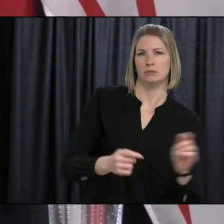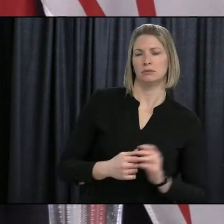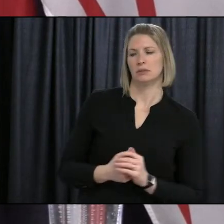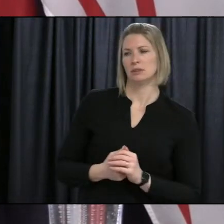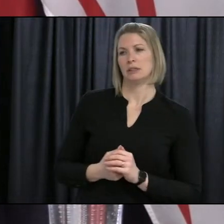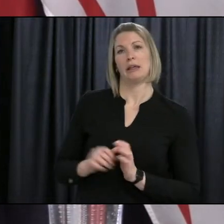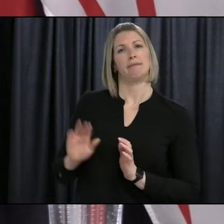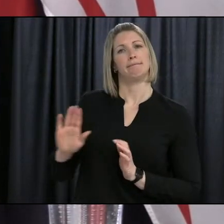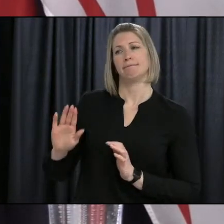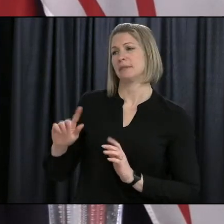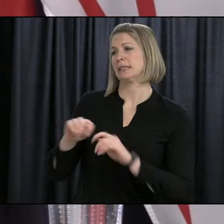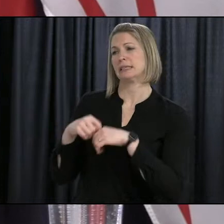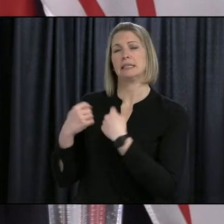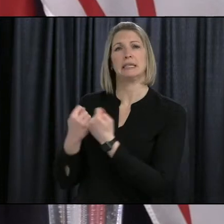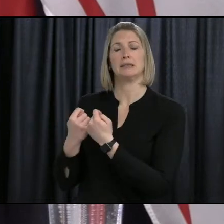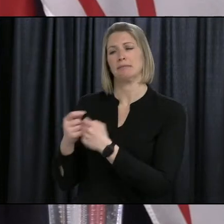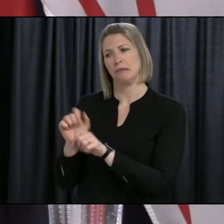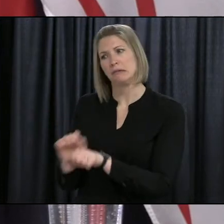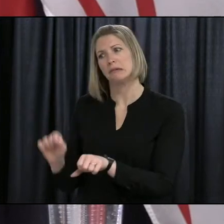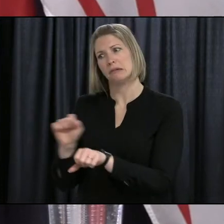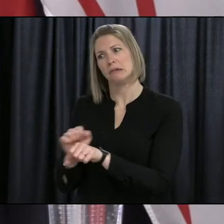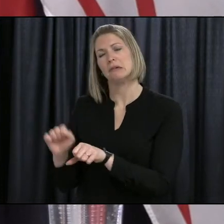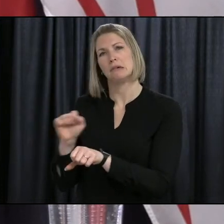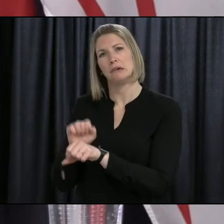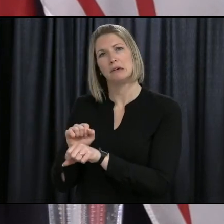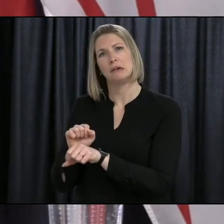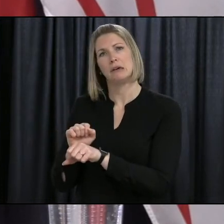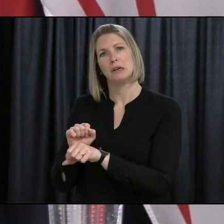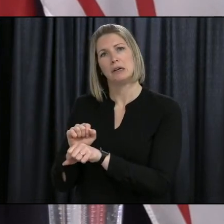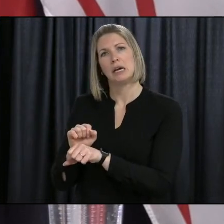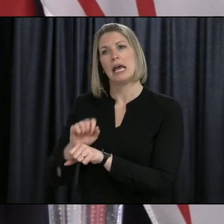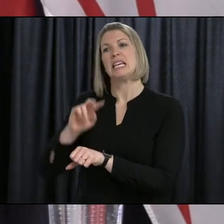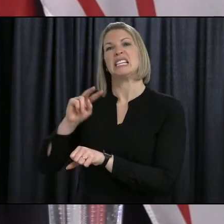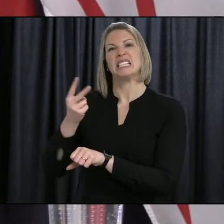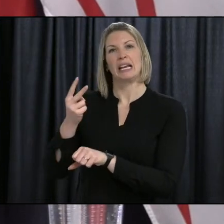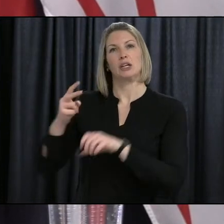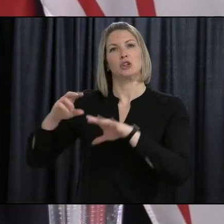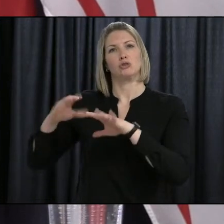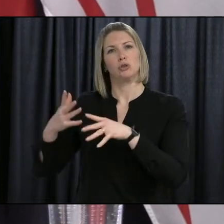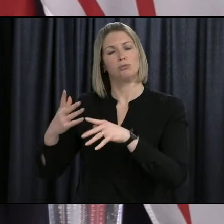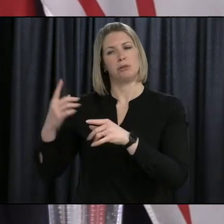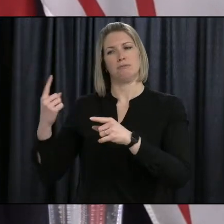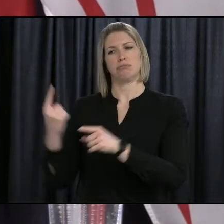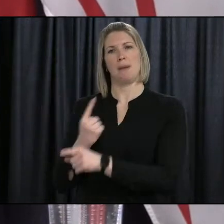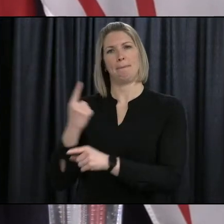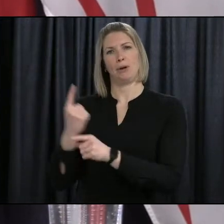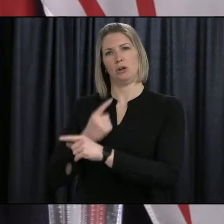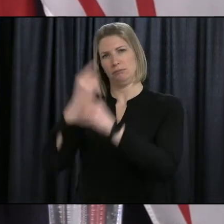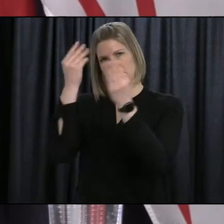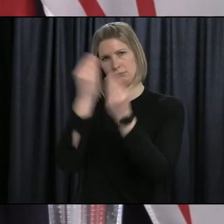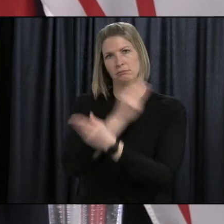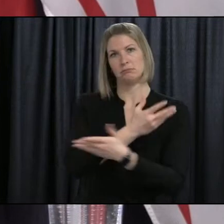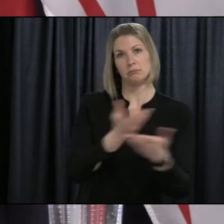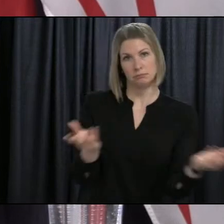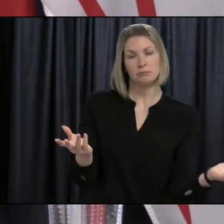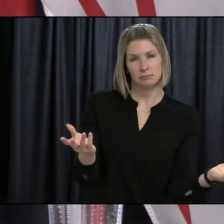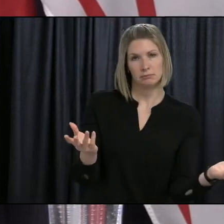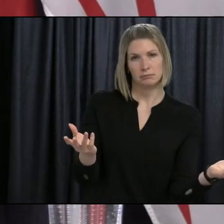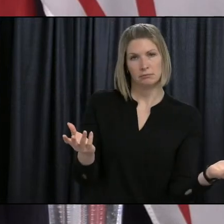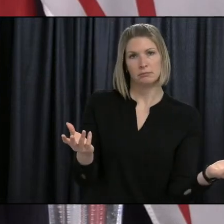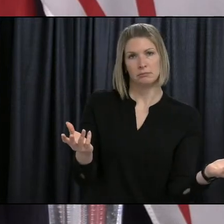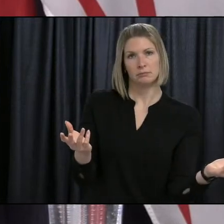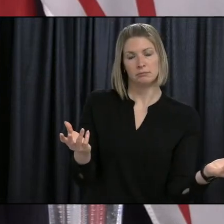extremely hard to ensure that phase 2 is well-defined and rolled out at the appropriate time when vaccine supply, of course, as Minister